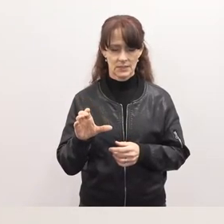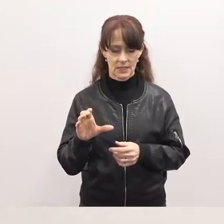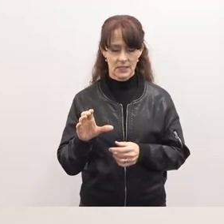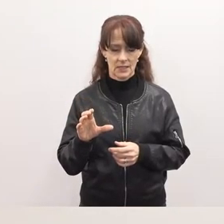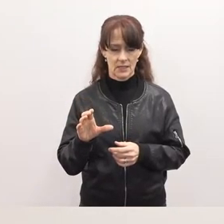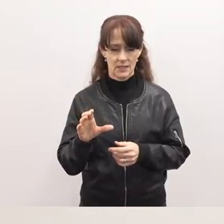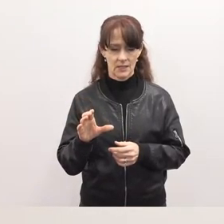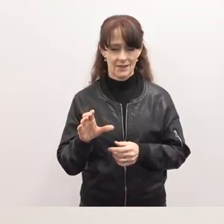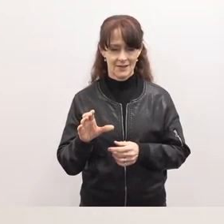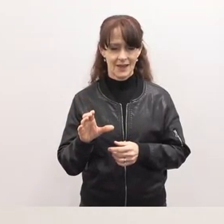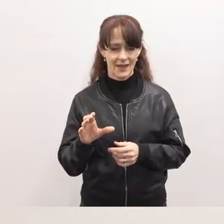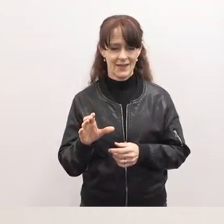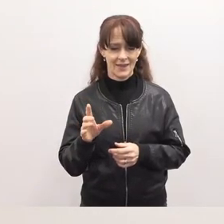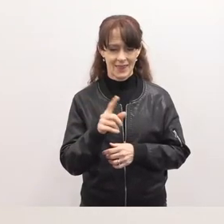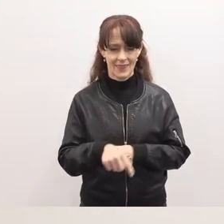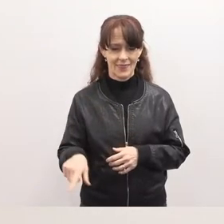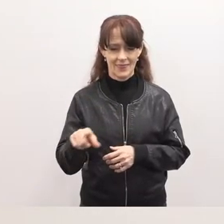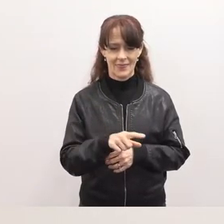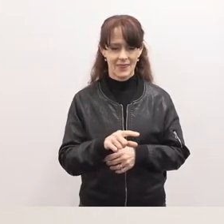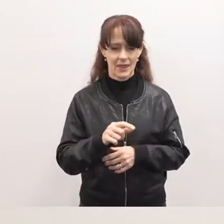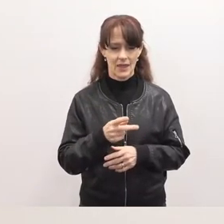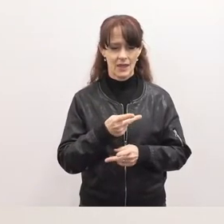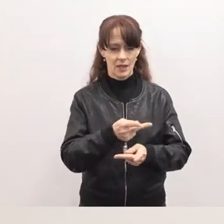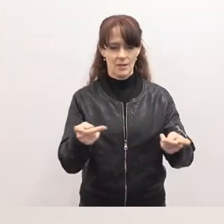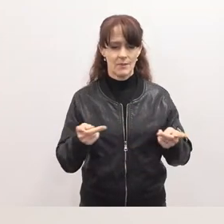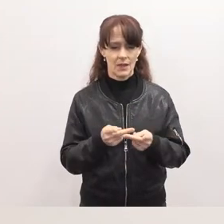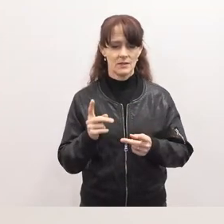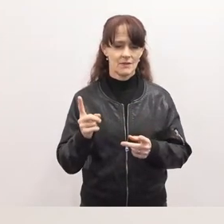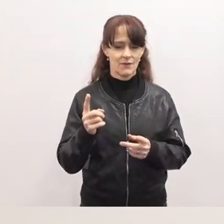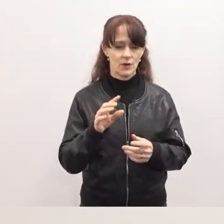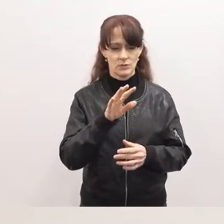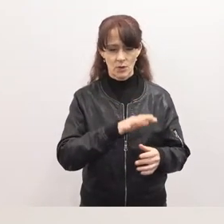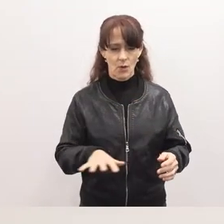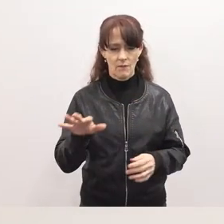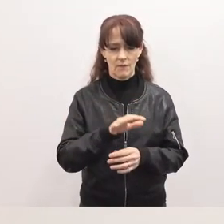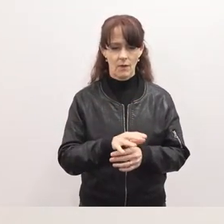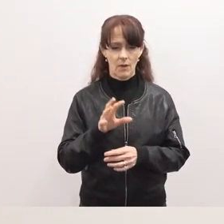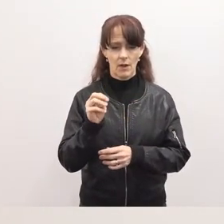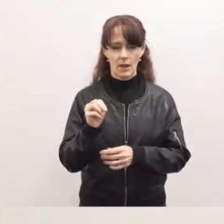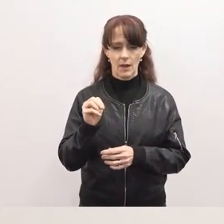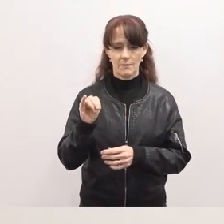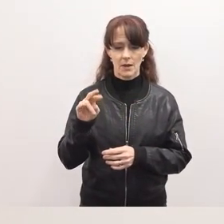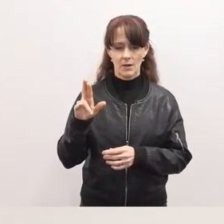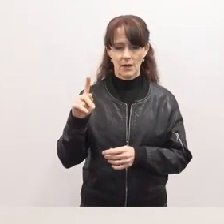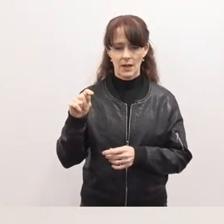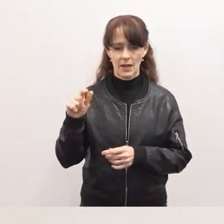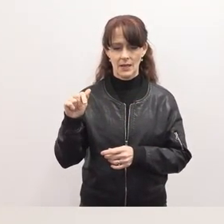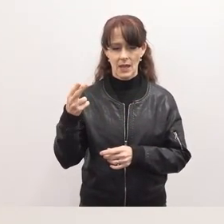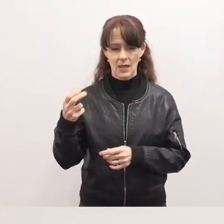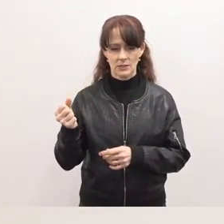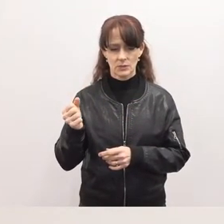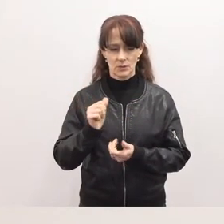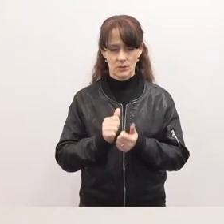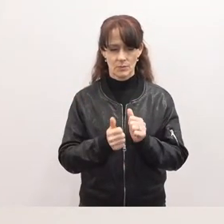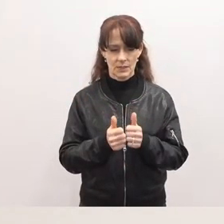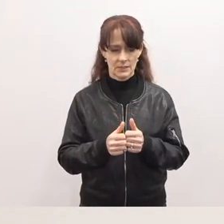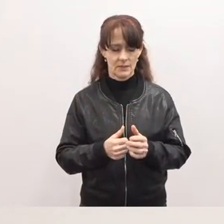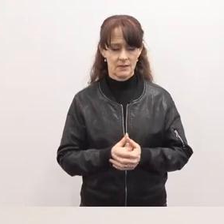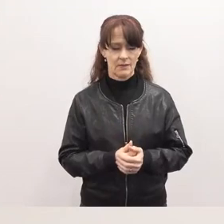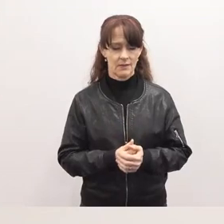NJROTC. They placed first overall at the Murrieta High School drill meet this last weekend,